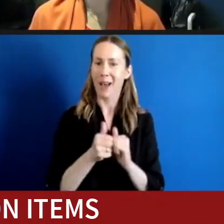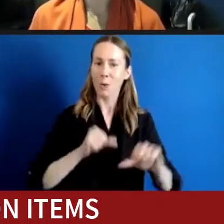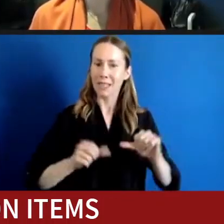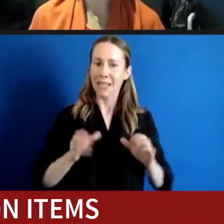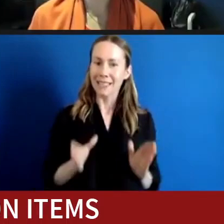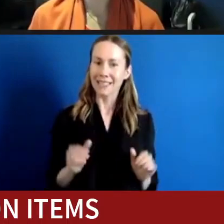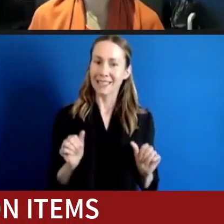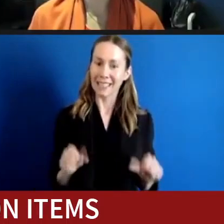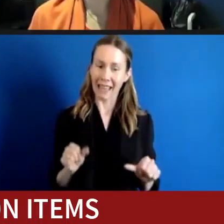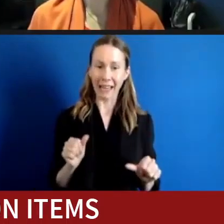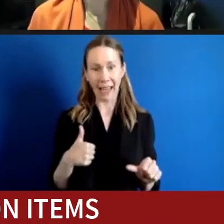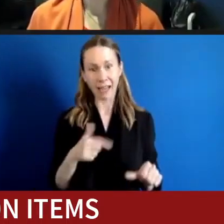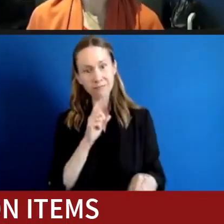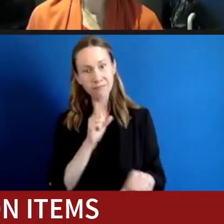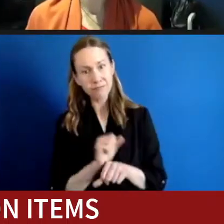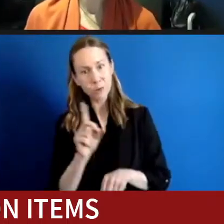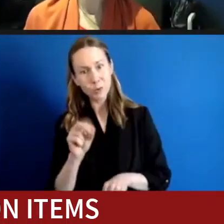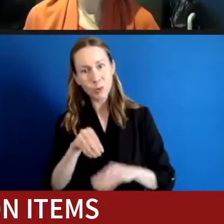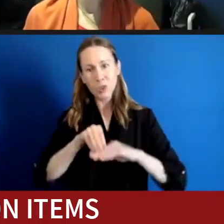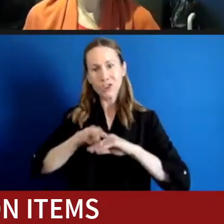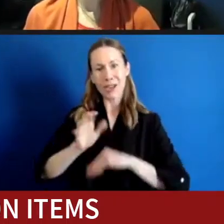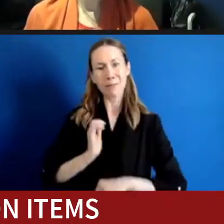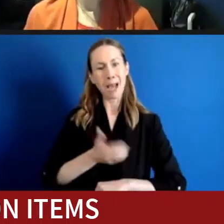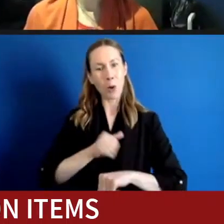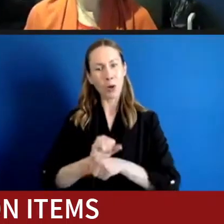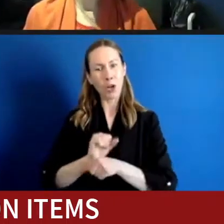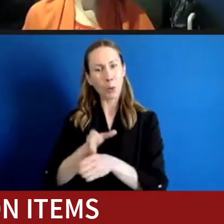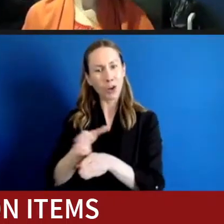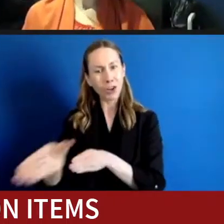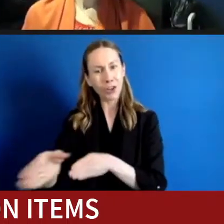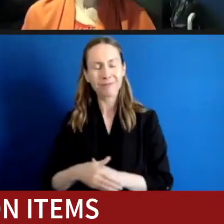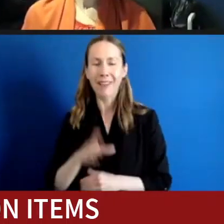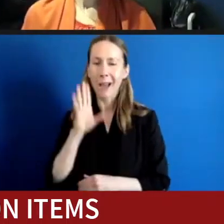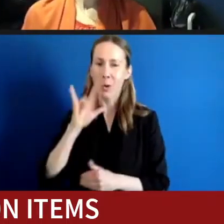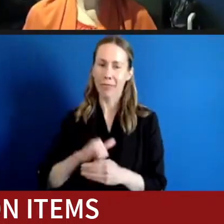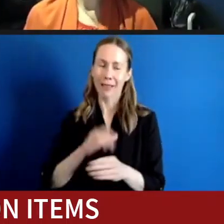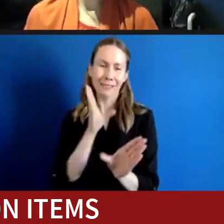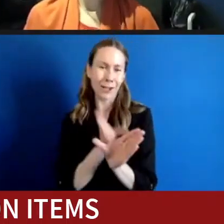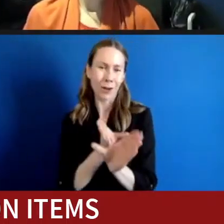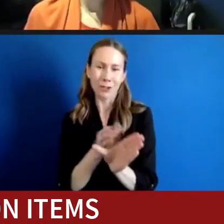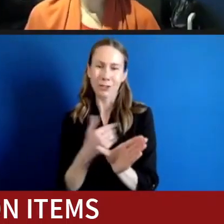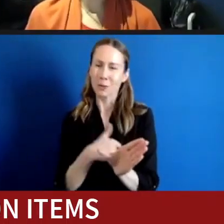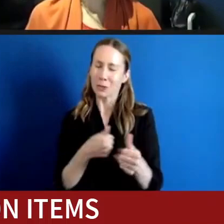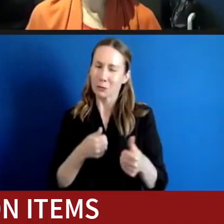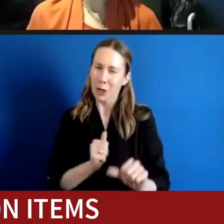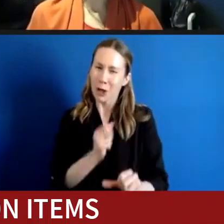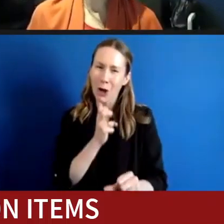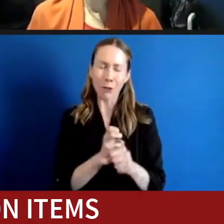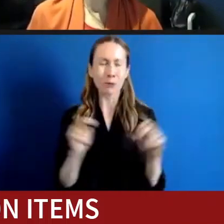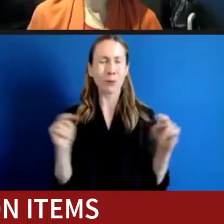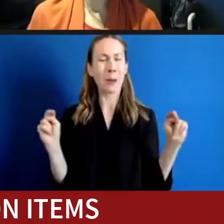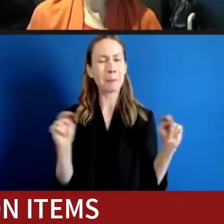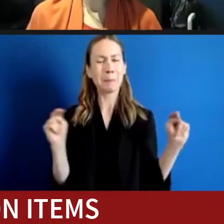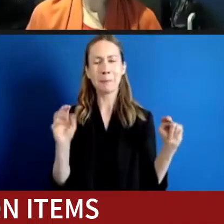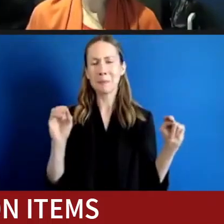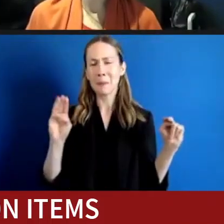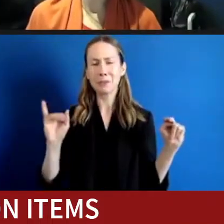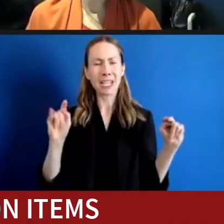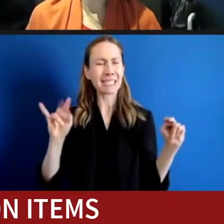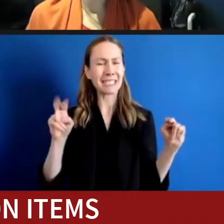do shape the work we do. I know psychology, we've tried really hard to be as objective as possible,